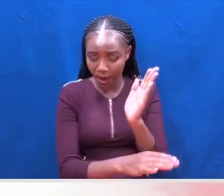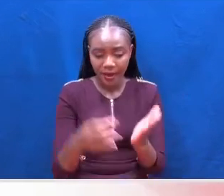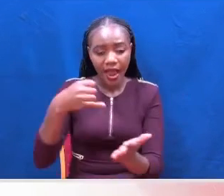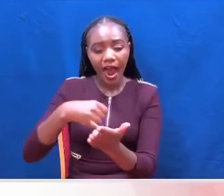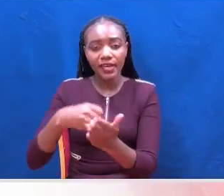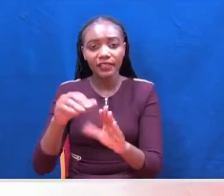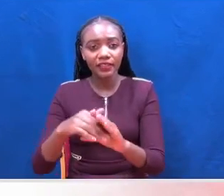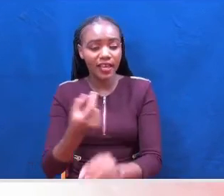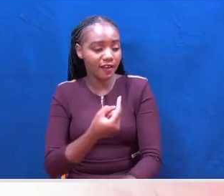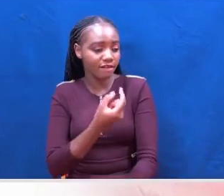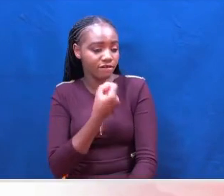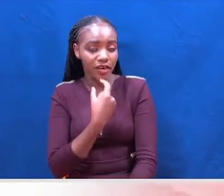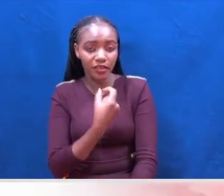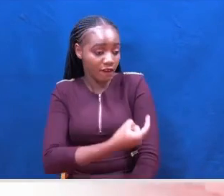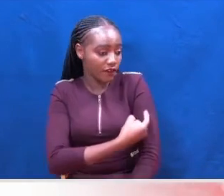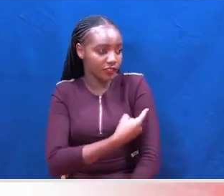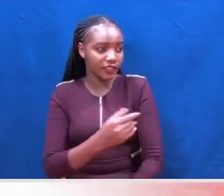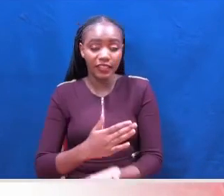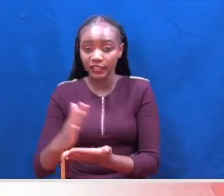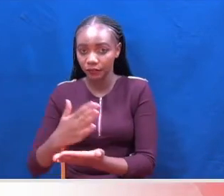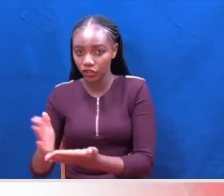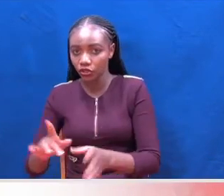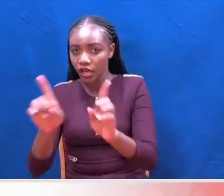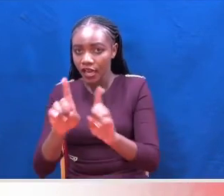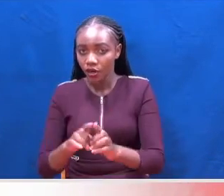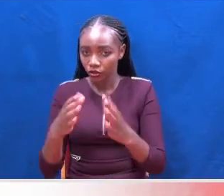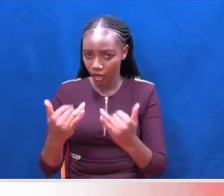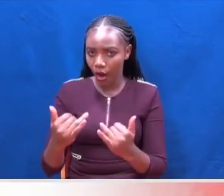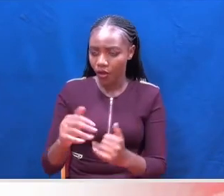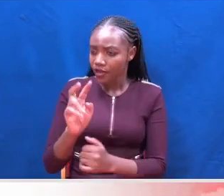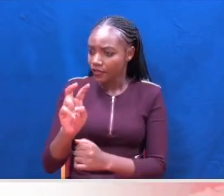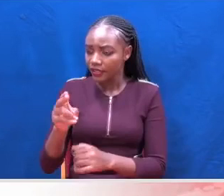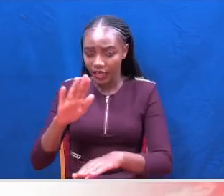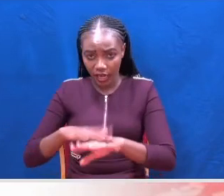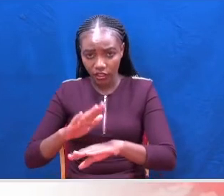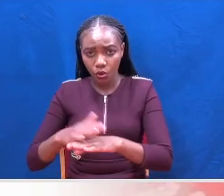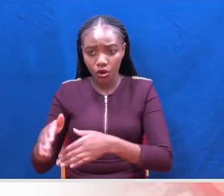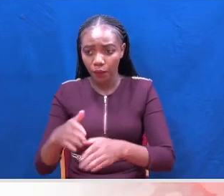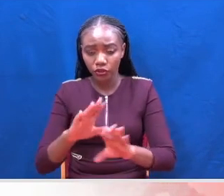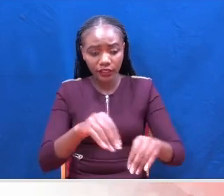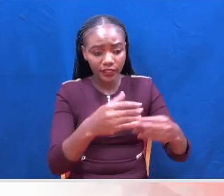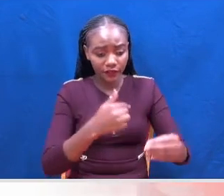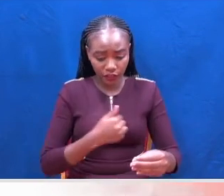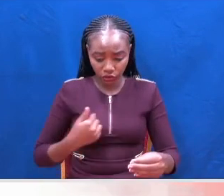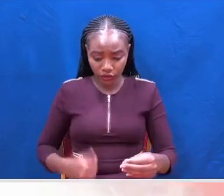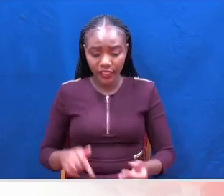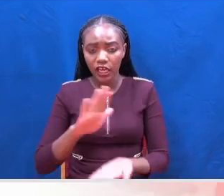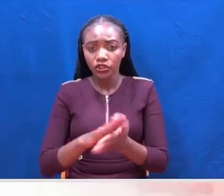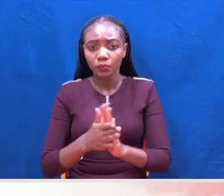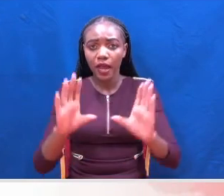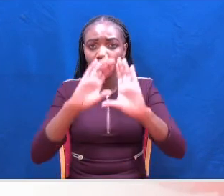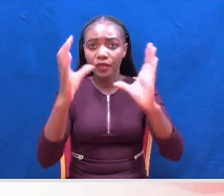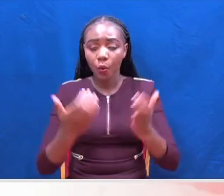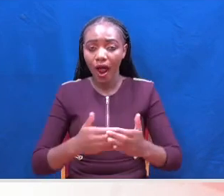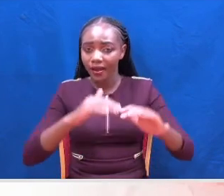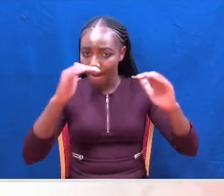in vaccine distribution. The move by WHO has been seen as a rare opportunity granted to China in becoming the world's